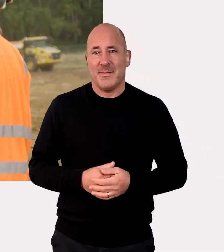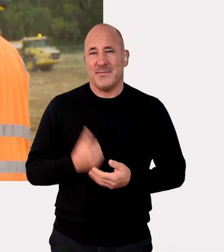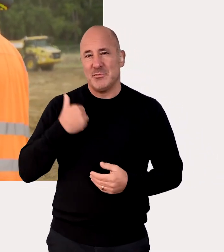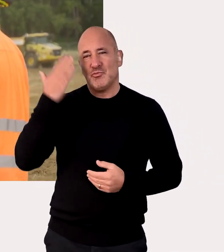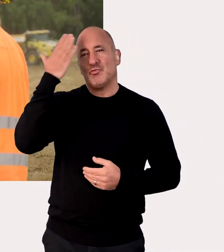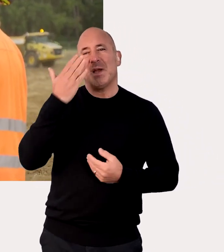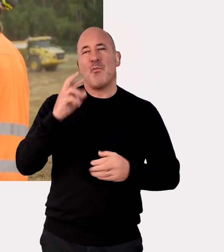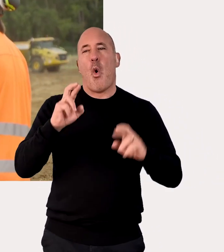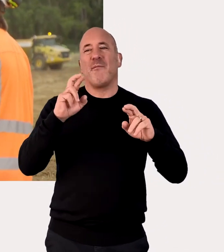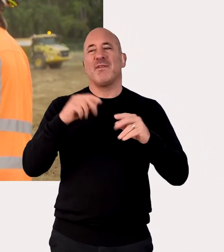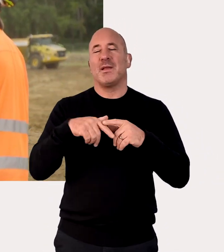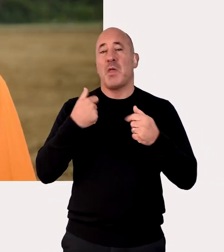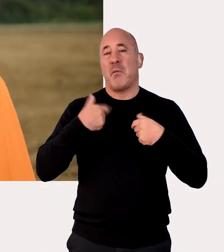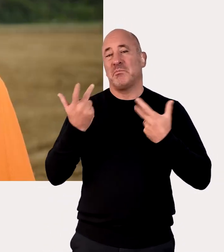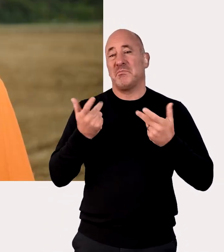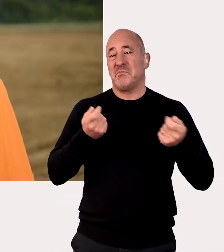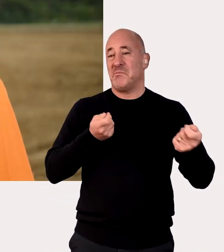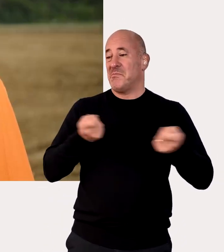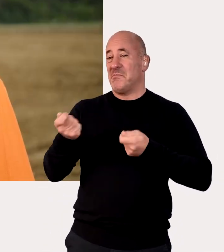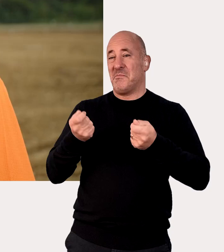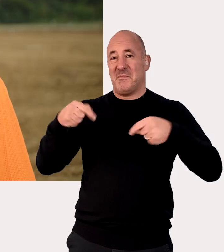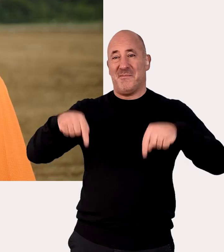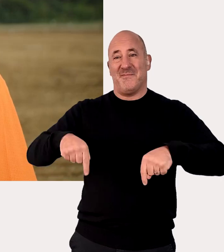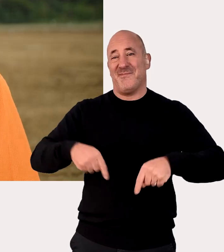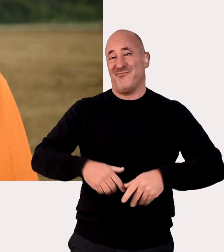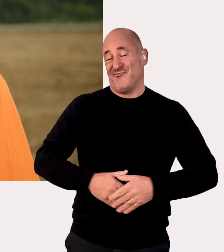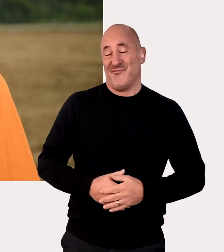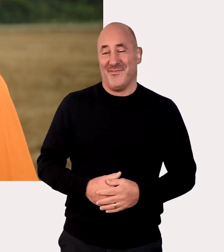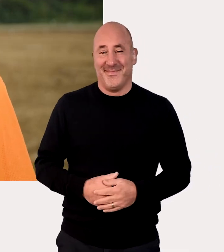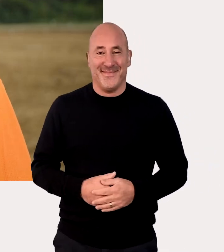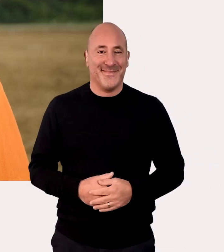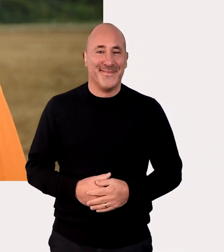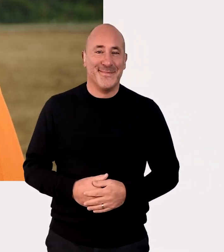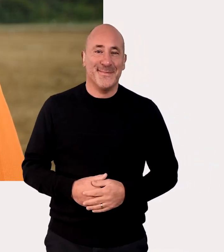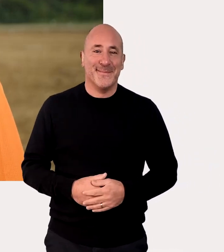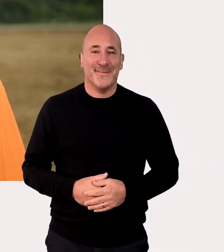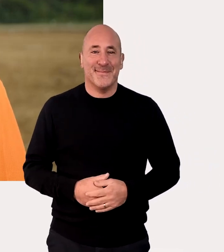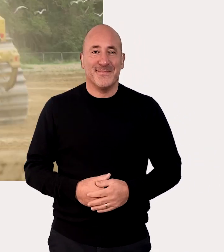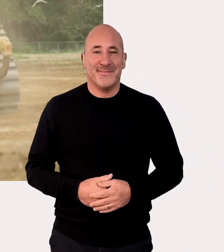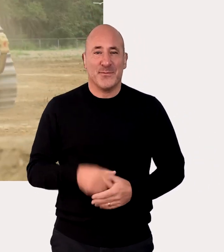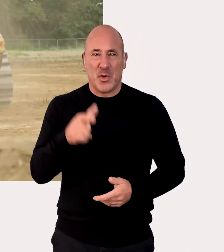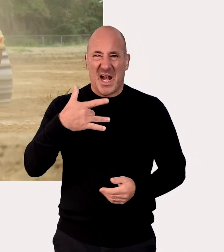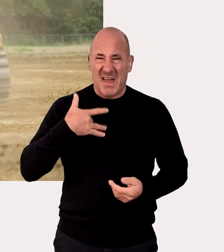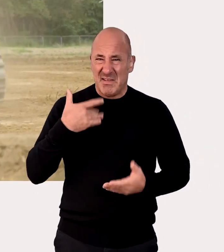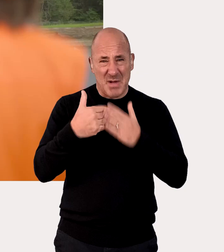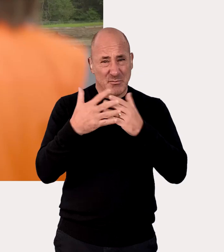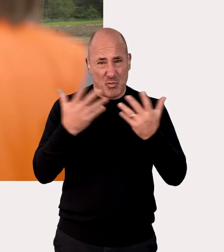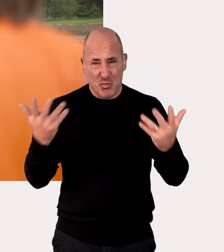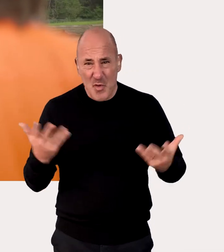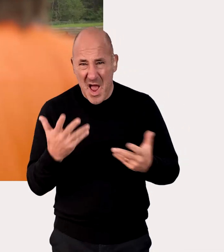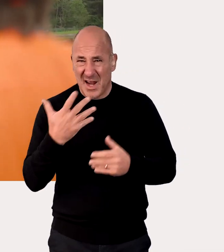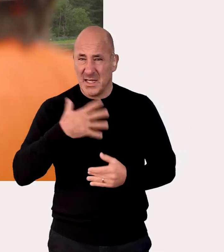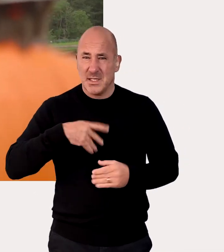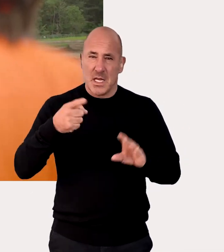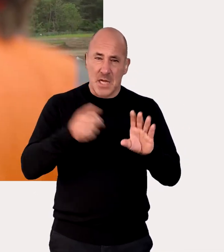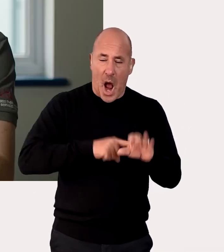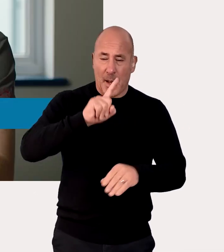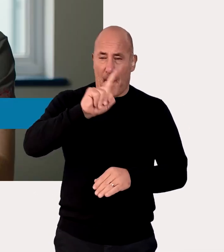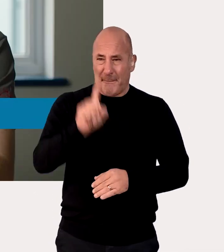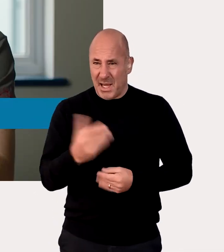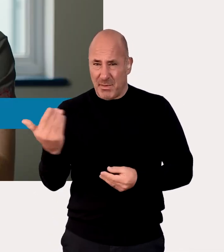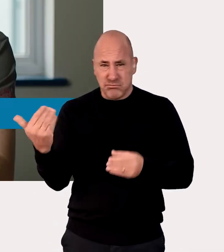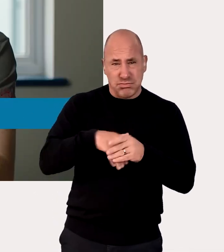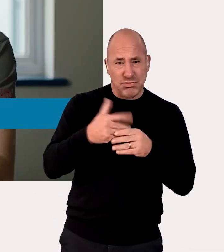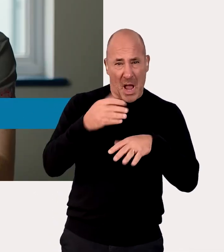watch. Generates. Yeah. My dream is hopefully directing Sizewell C. Any area where you live, you need